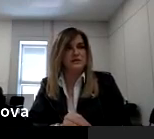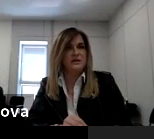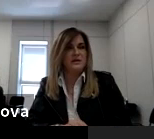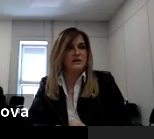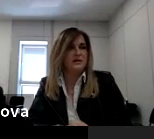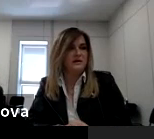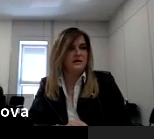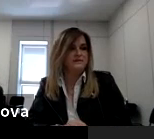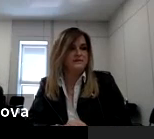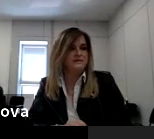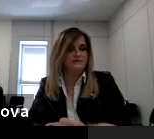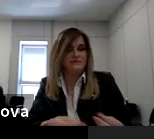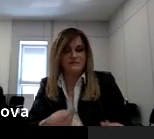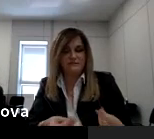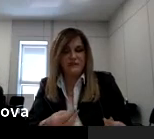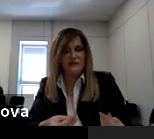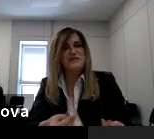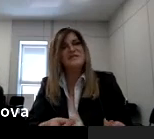this